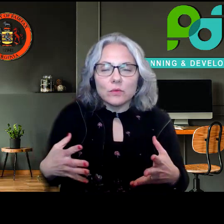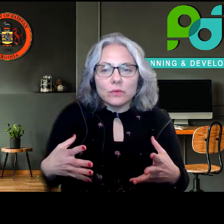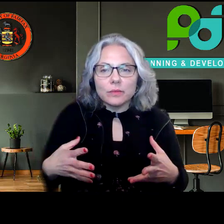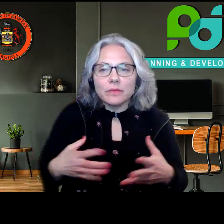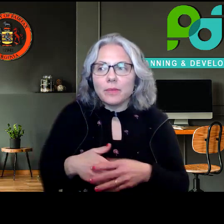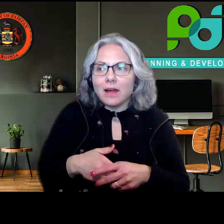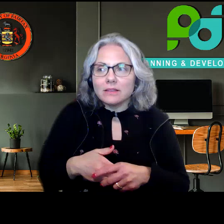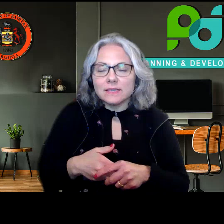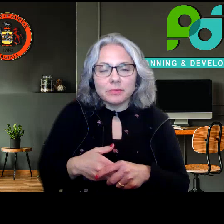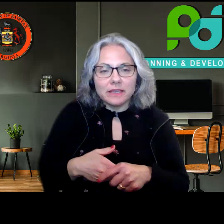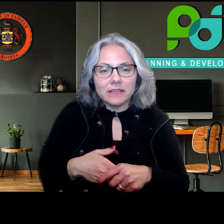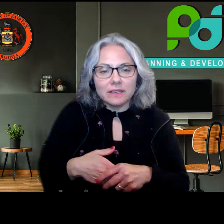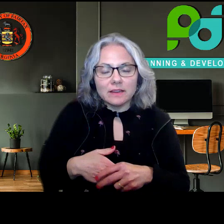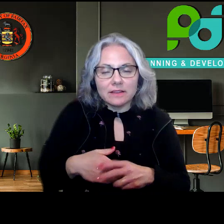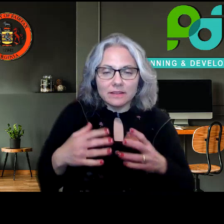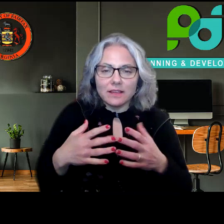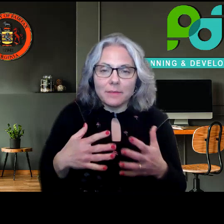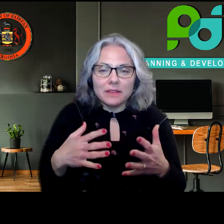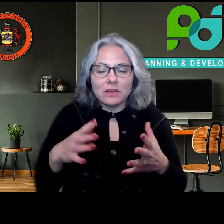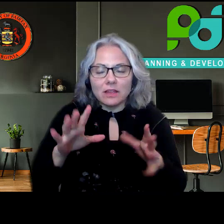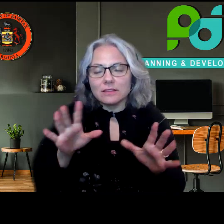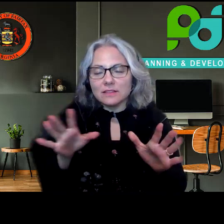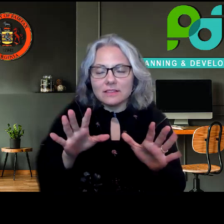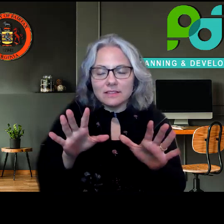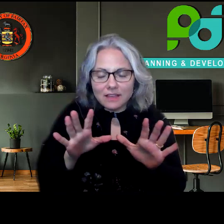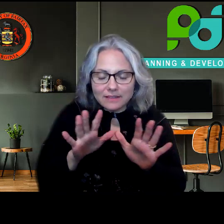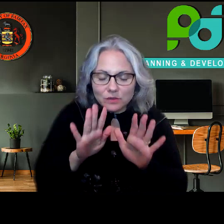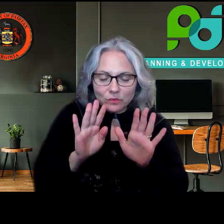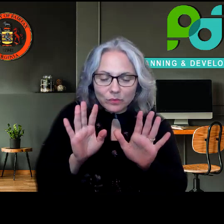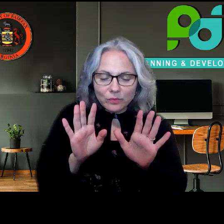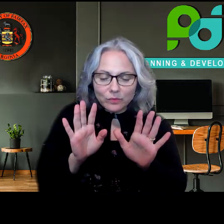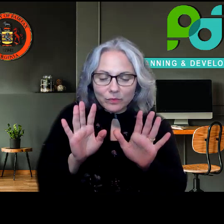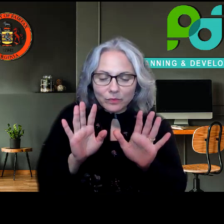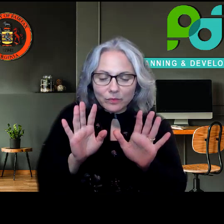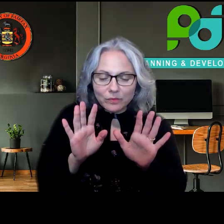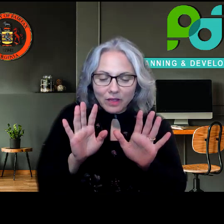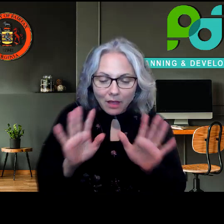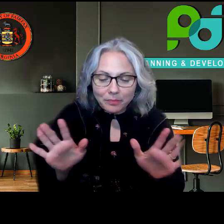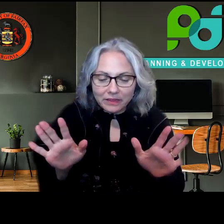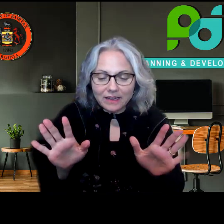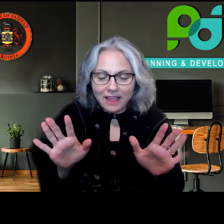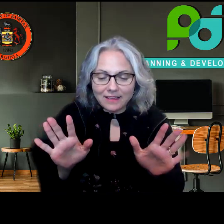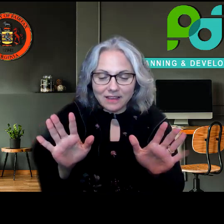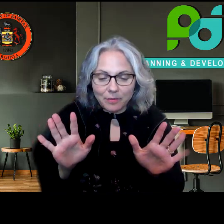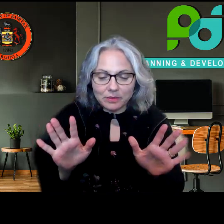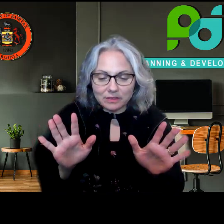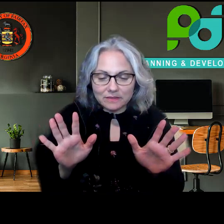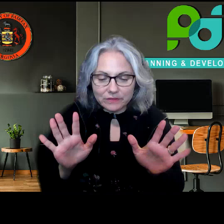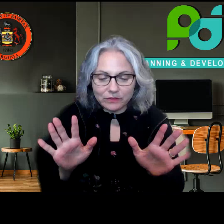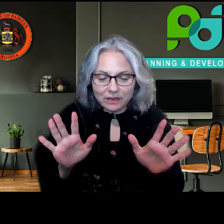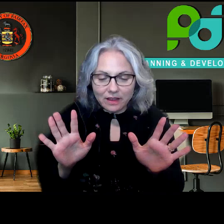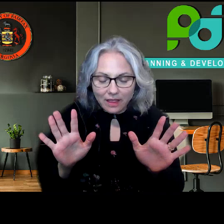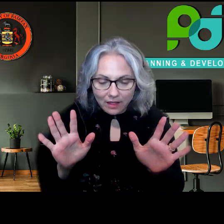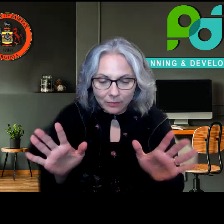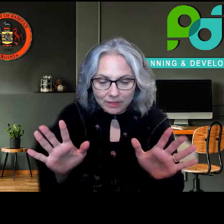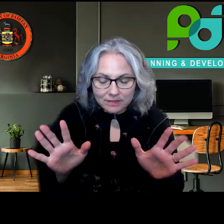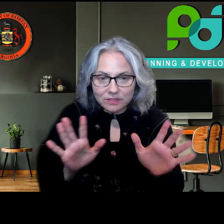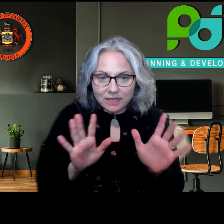okay, so the policy plan, I mean, okay, so the comp plan has a couple of